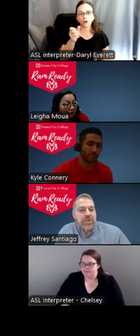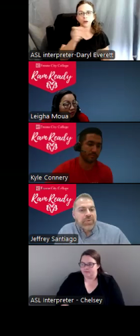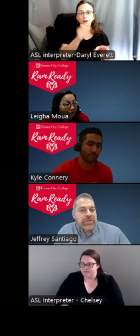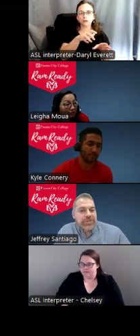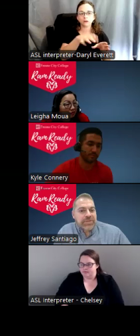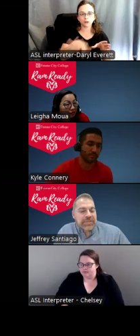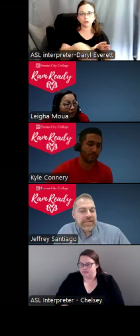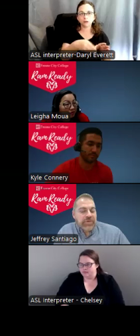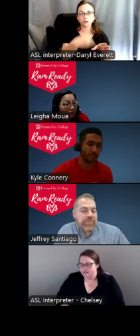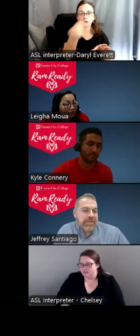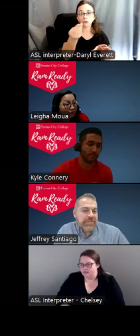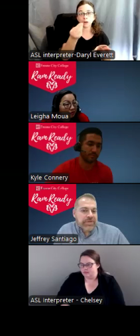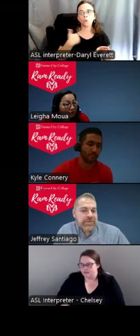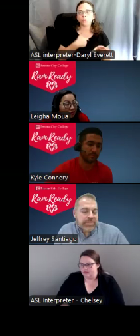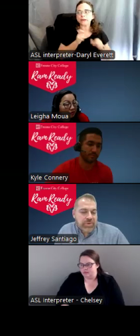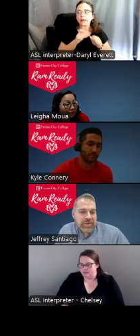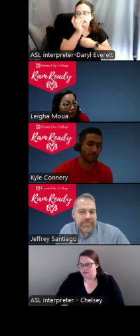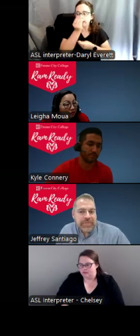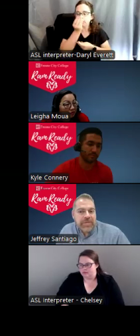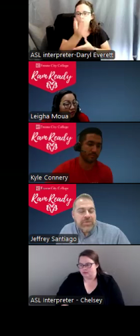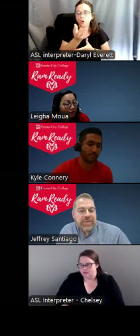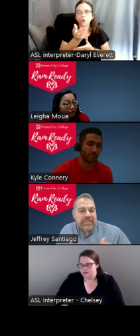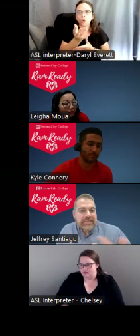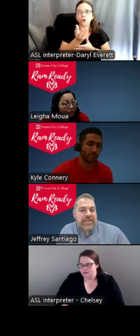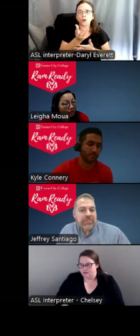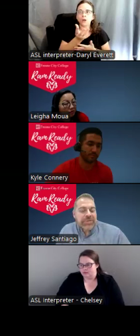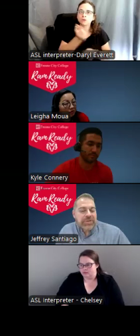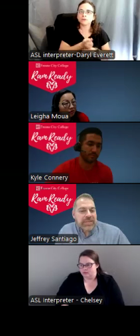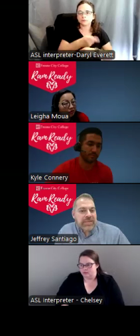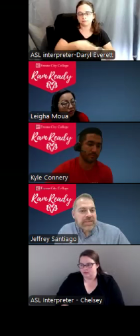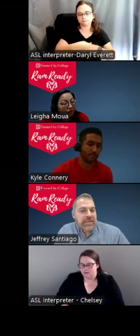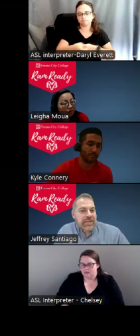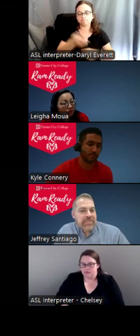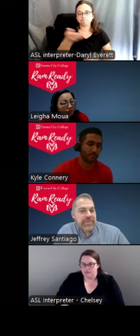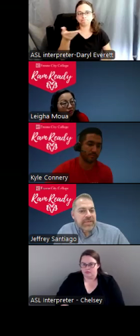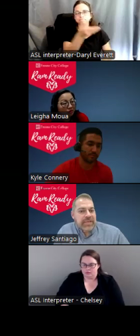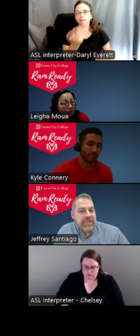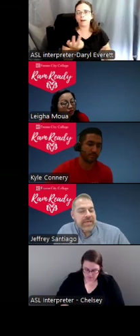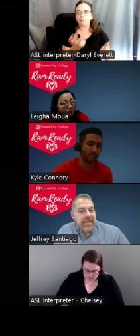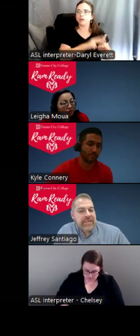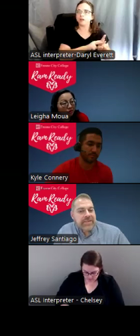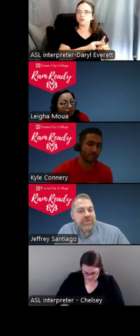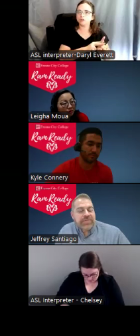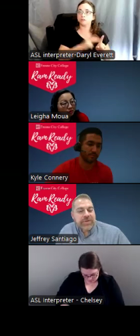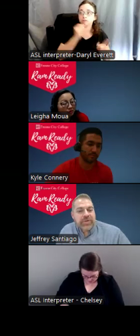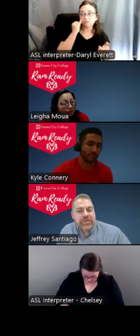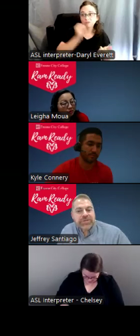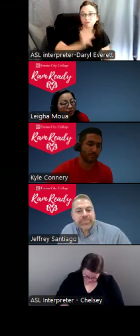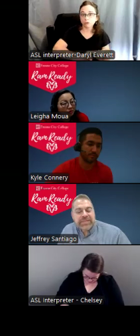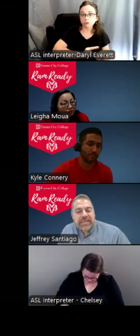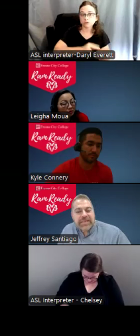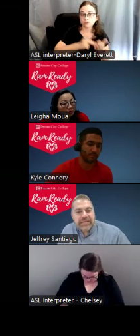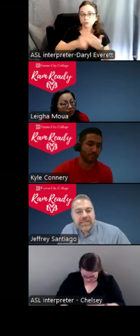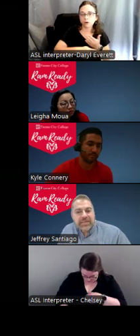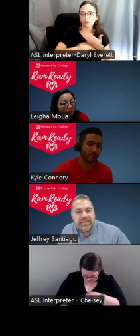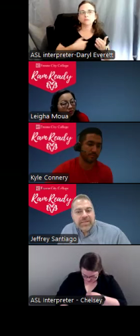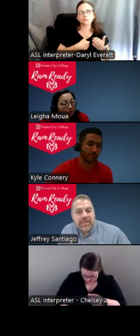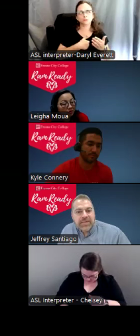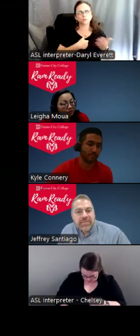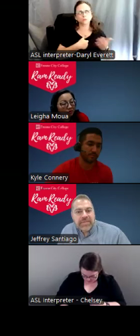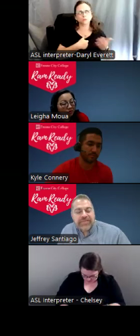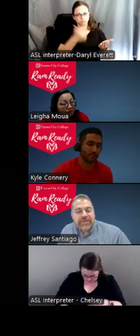example, when you should, like if you're applying for the nursing program, we can sit down with you and then and notify you when you should be